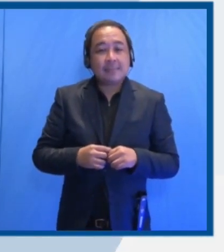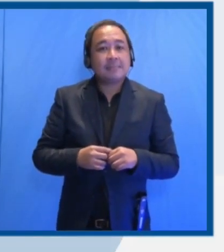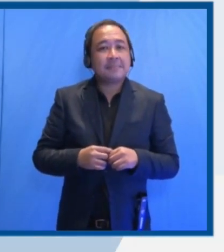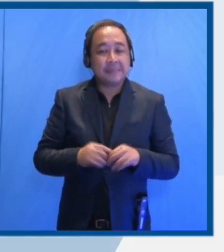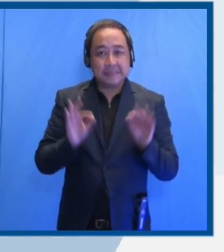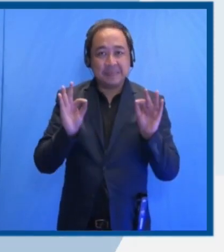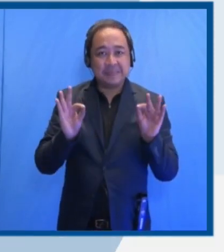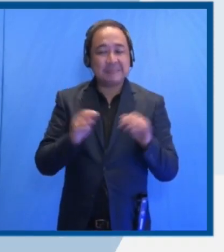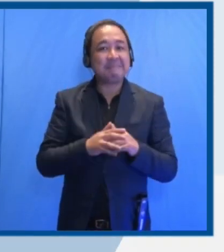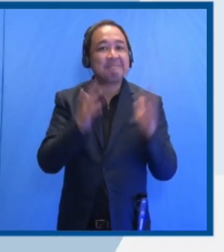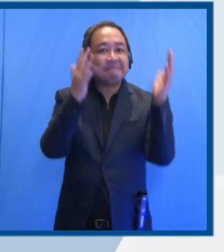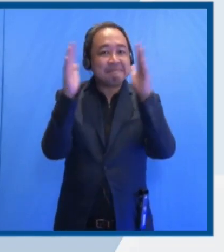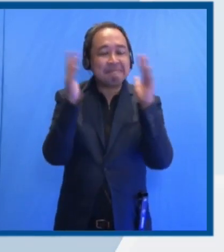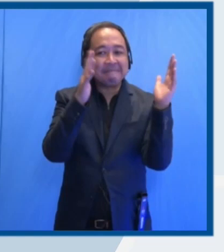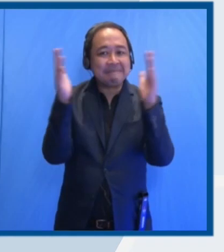Okay.